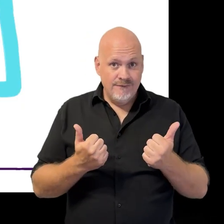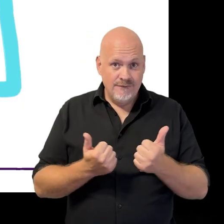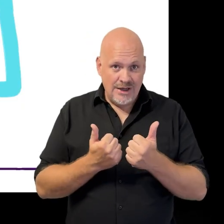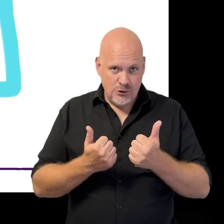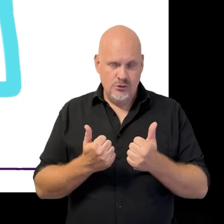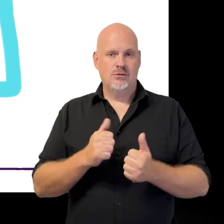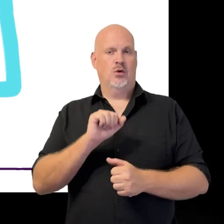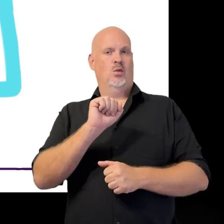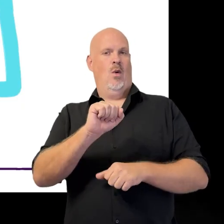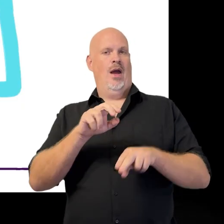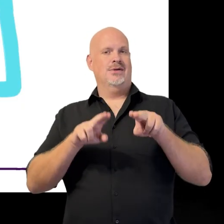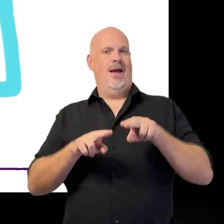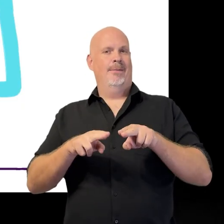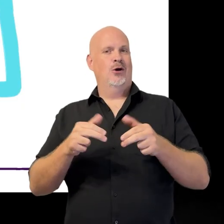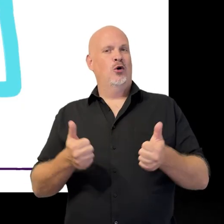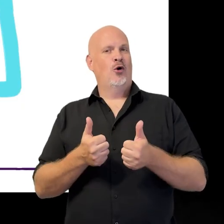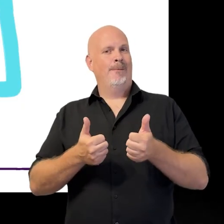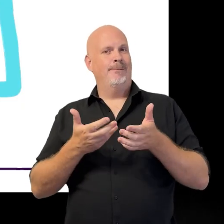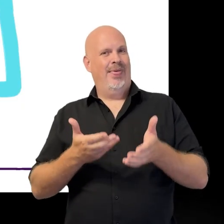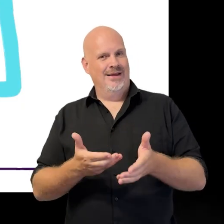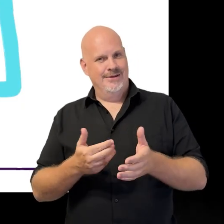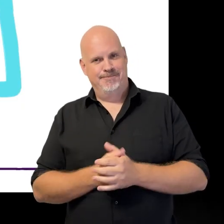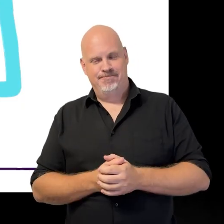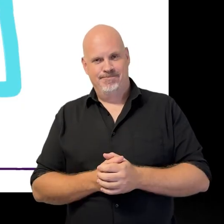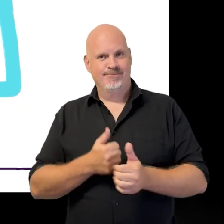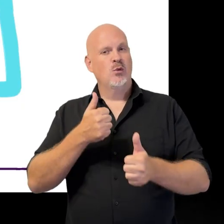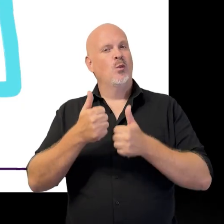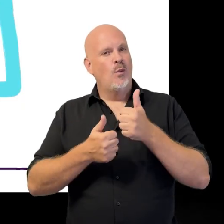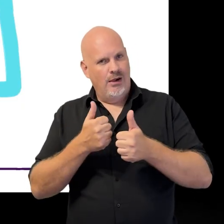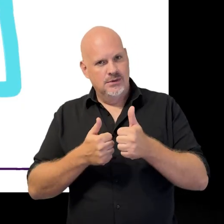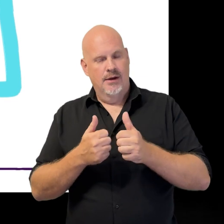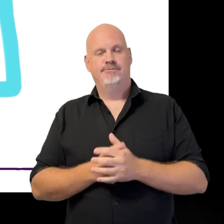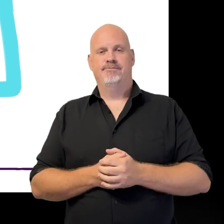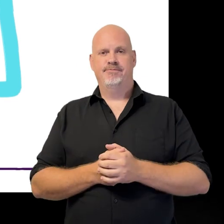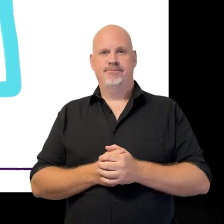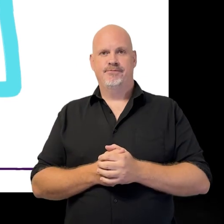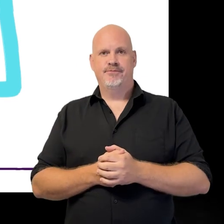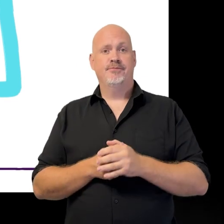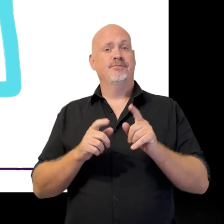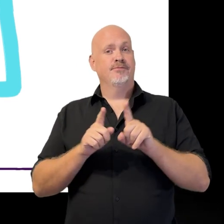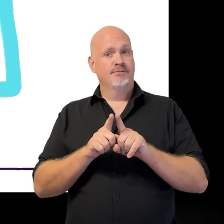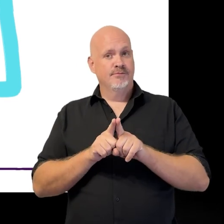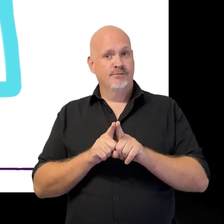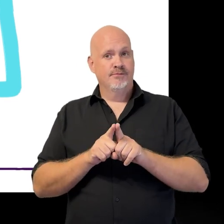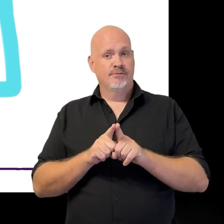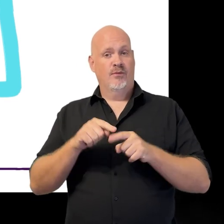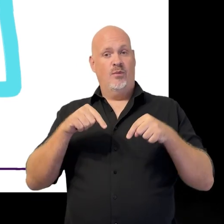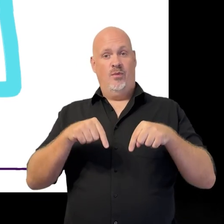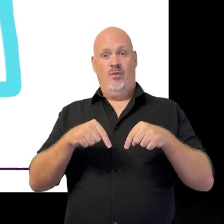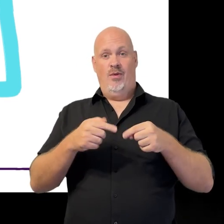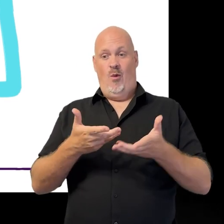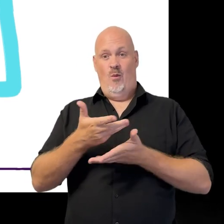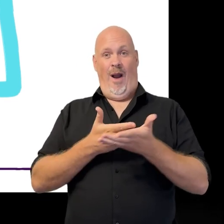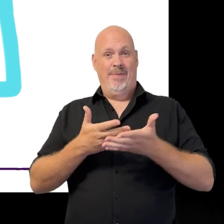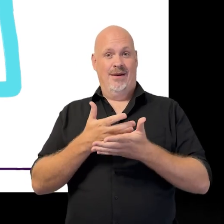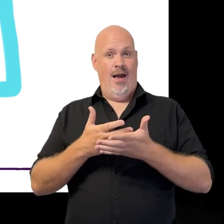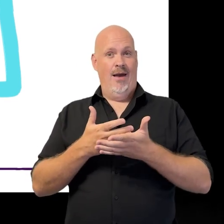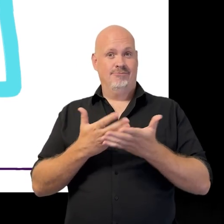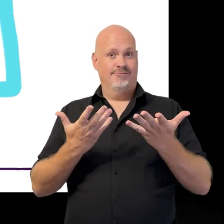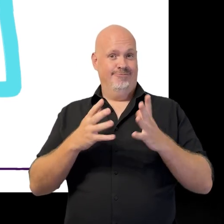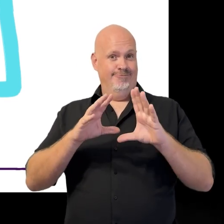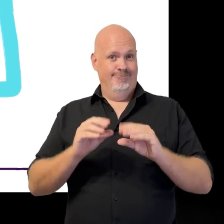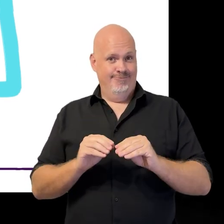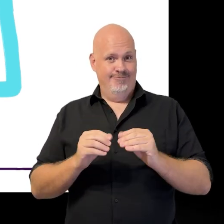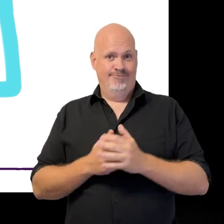this point reached the end of this webinar. Thank you for staying with us to the end, and we hope you have found the